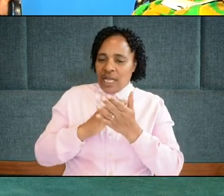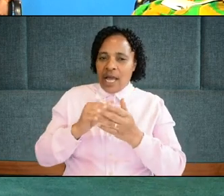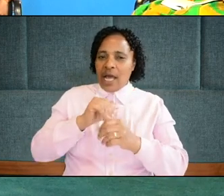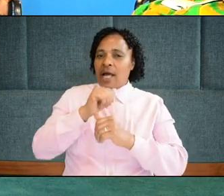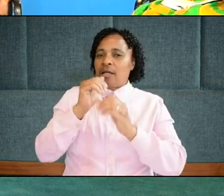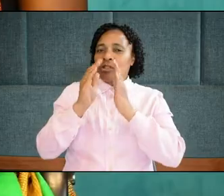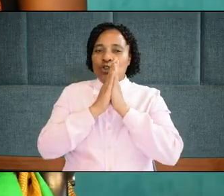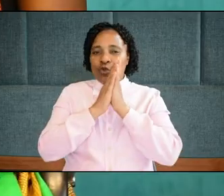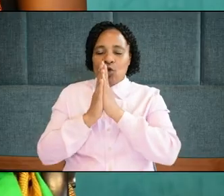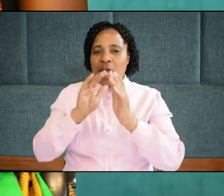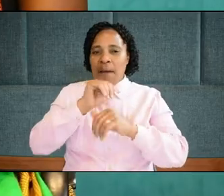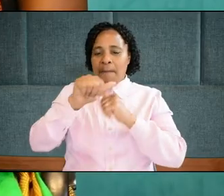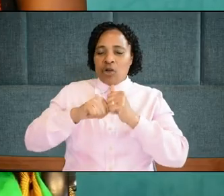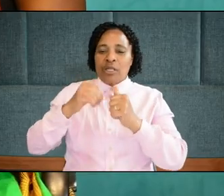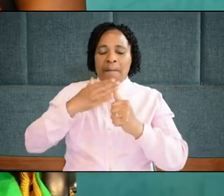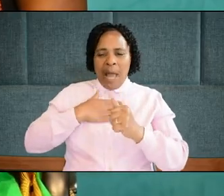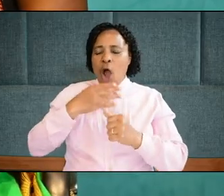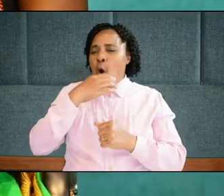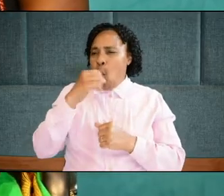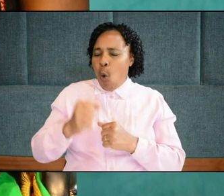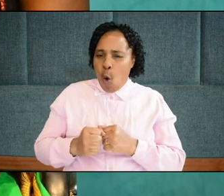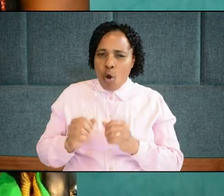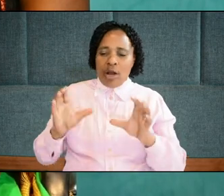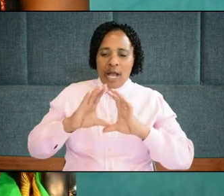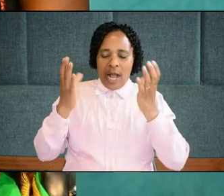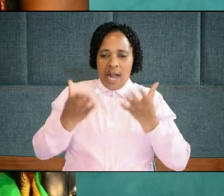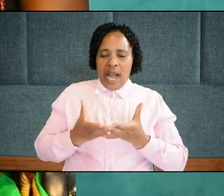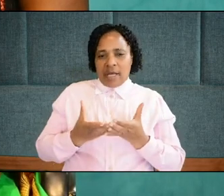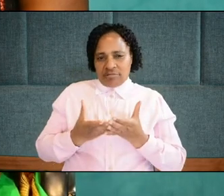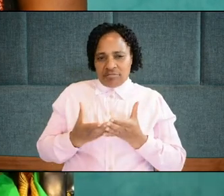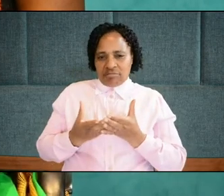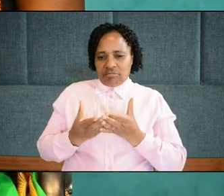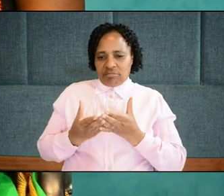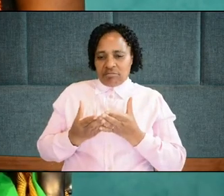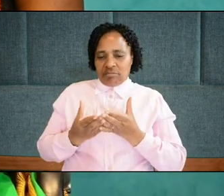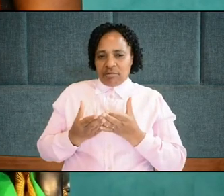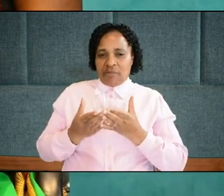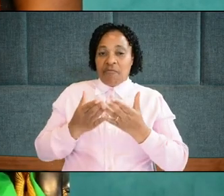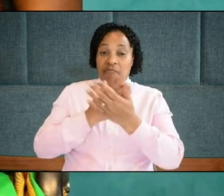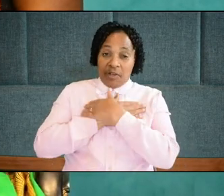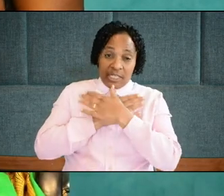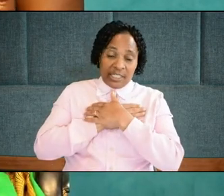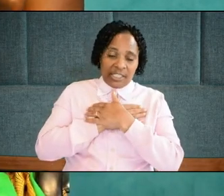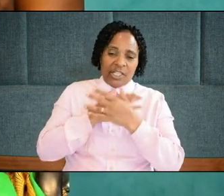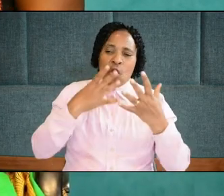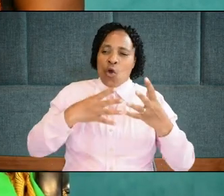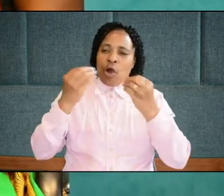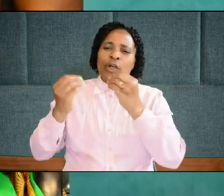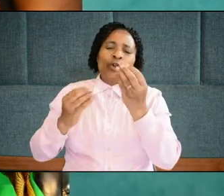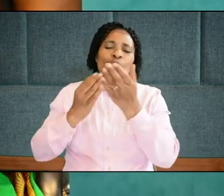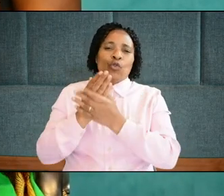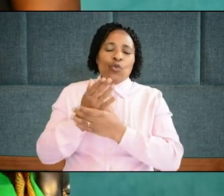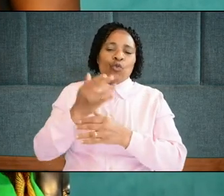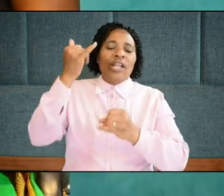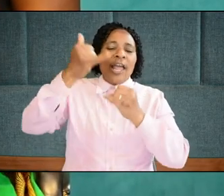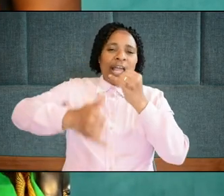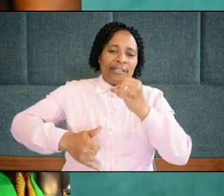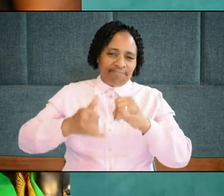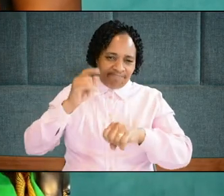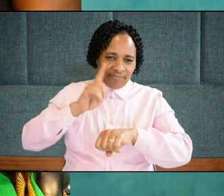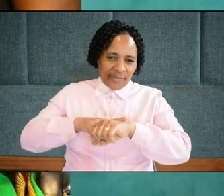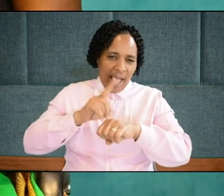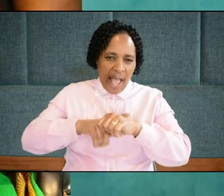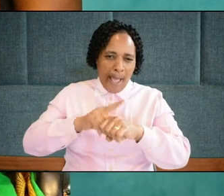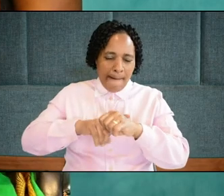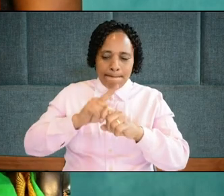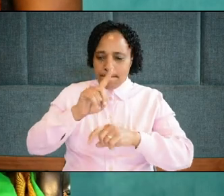about my classmates, my old classmates. So we were going through like our end term cards, and